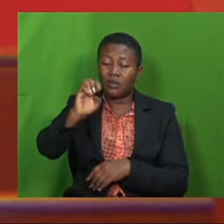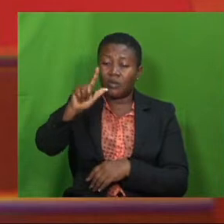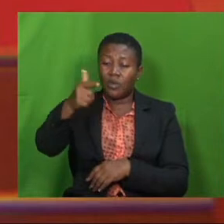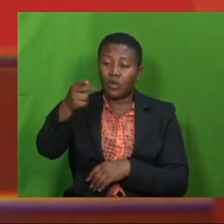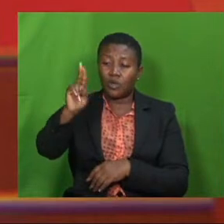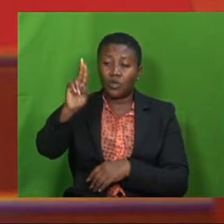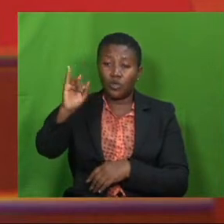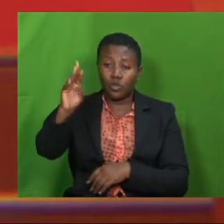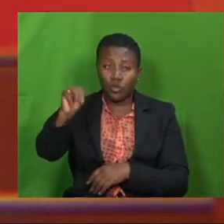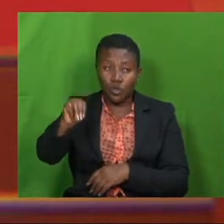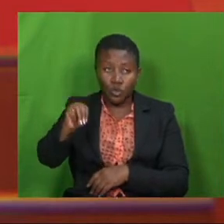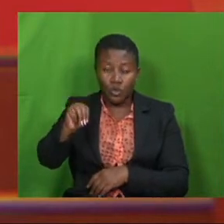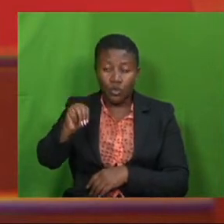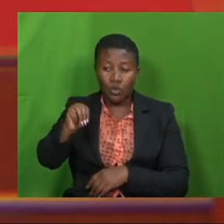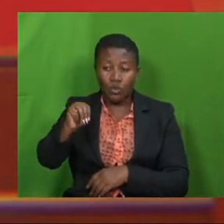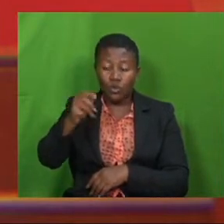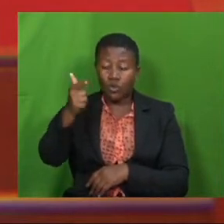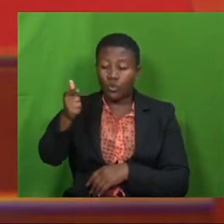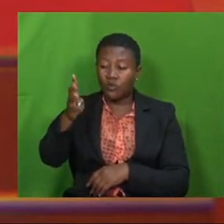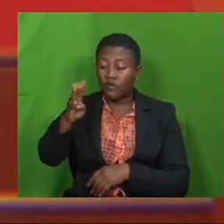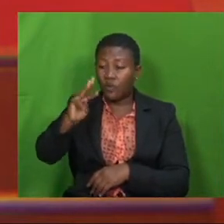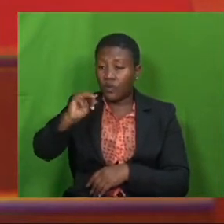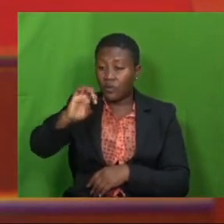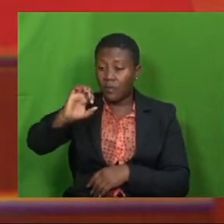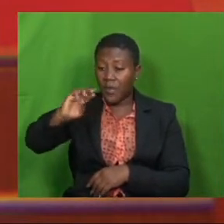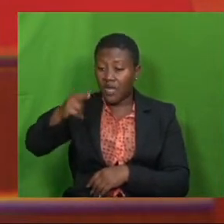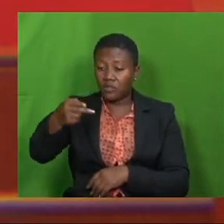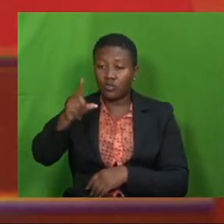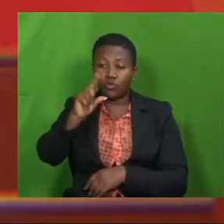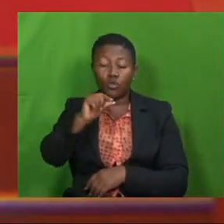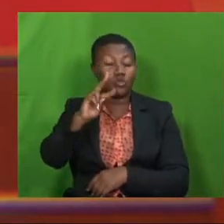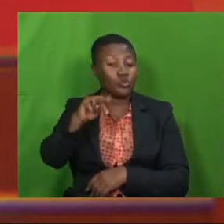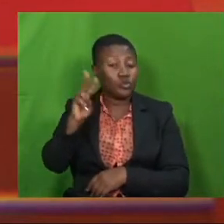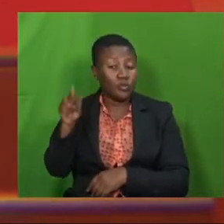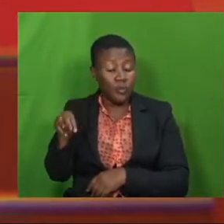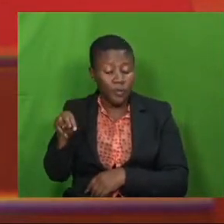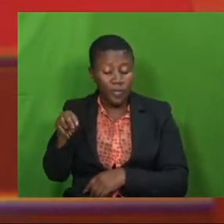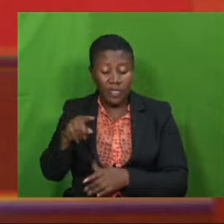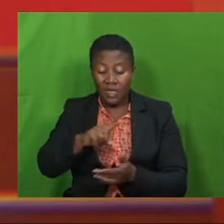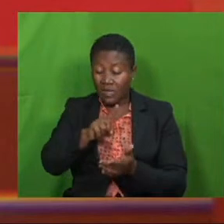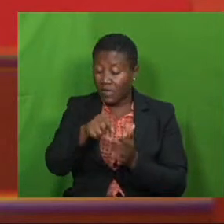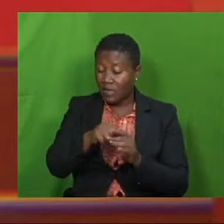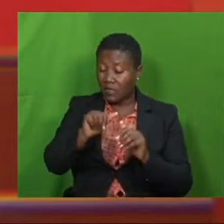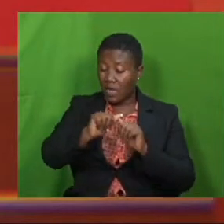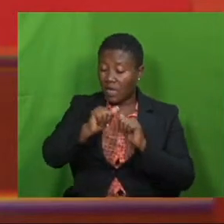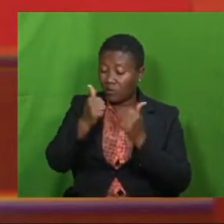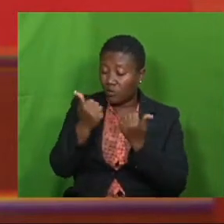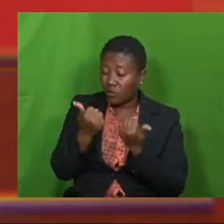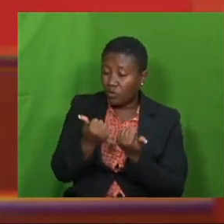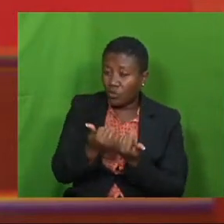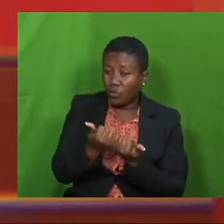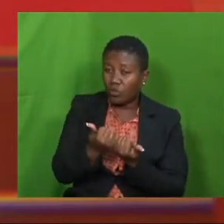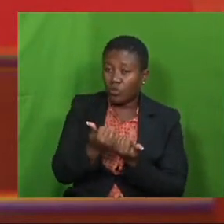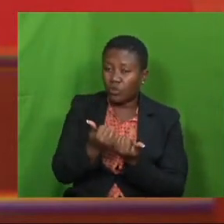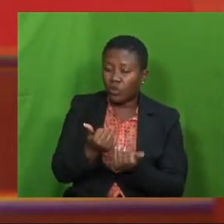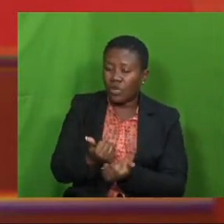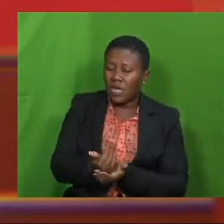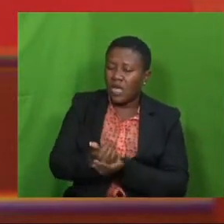March 2022. These associations help foster cordial